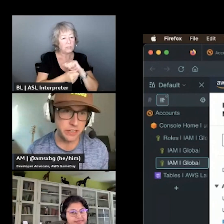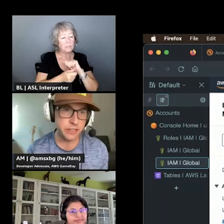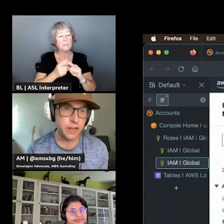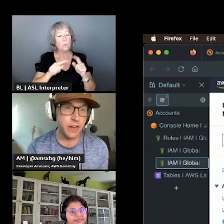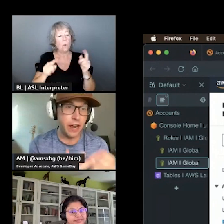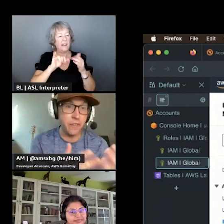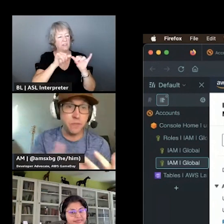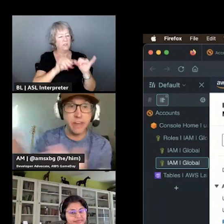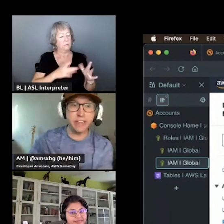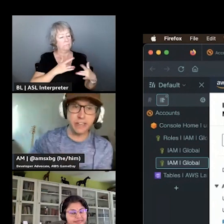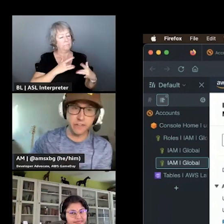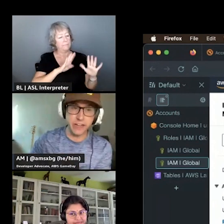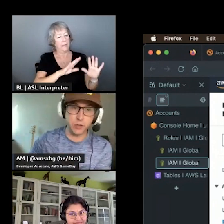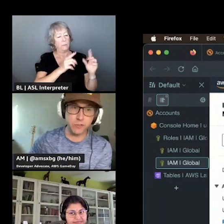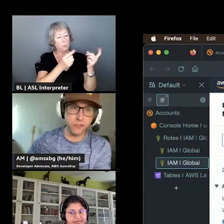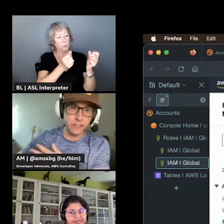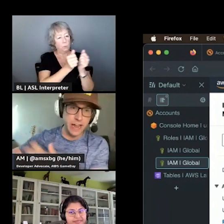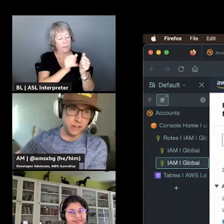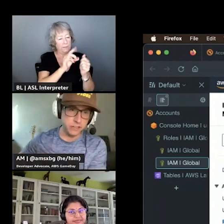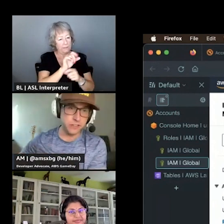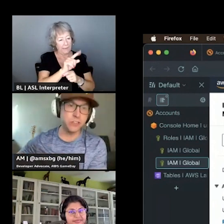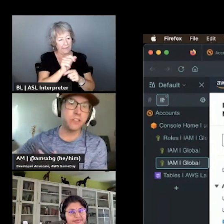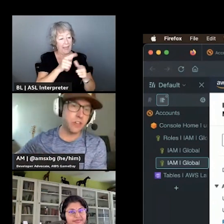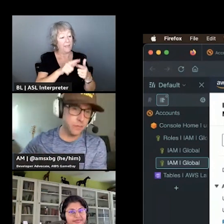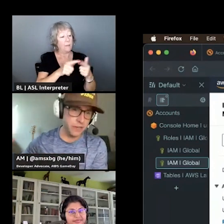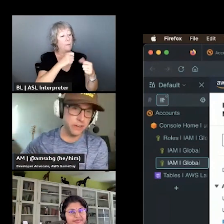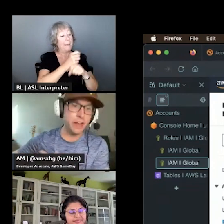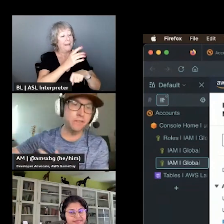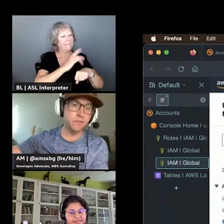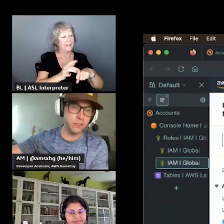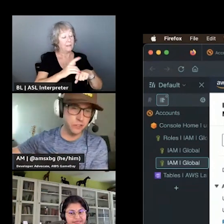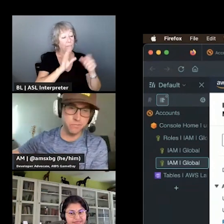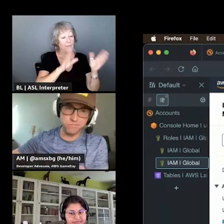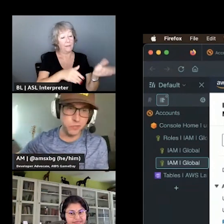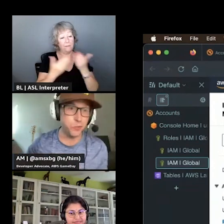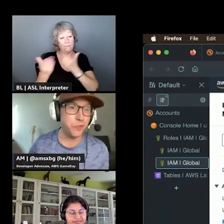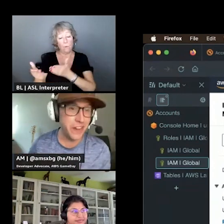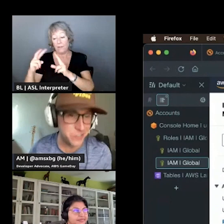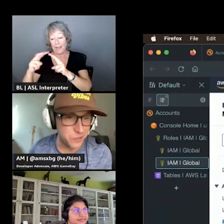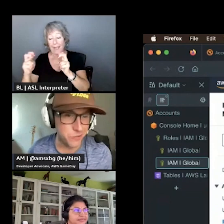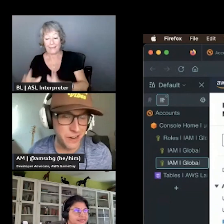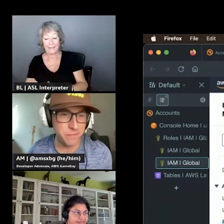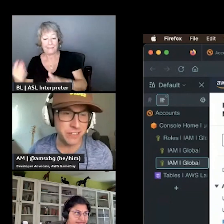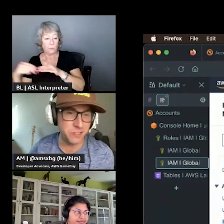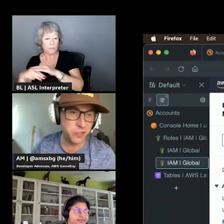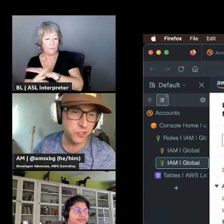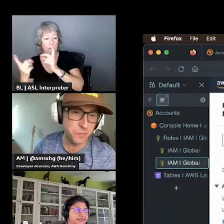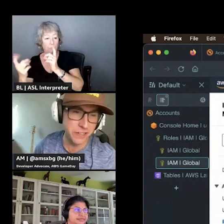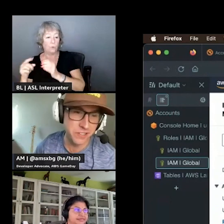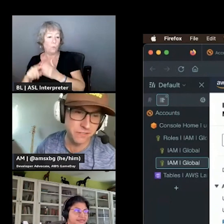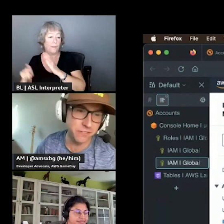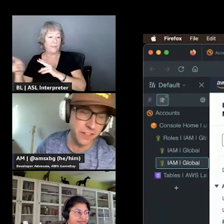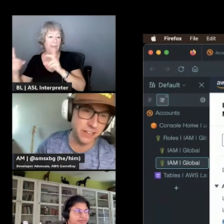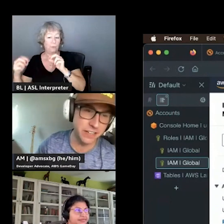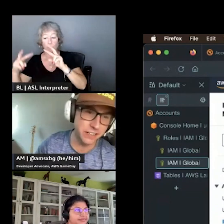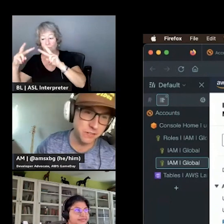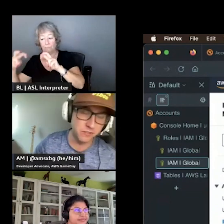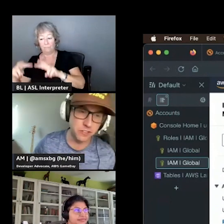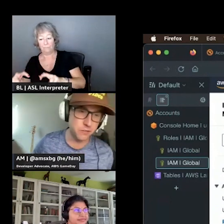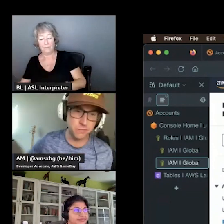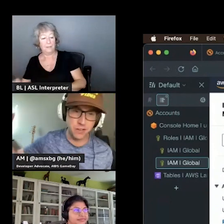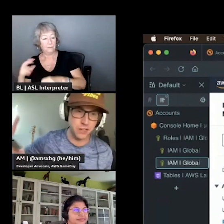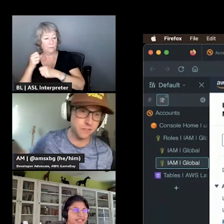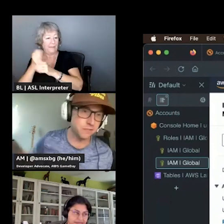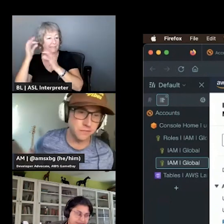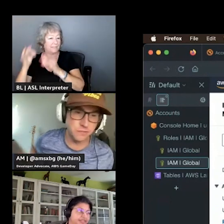with the data, and then making it available for the analyst to come in and, do what they do, right? Make decisions based off of that data,